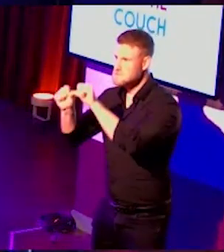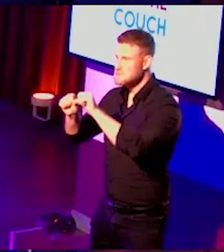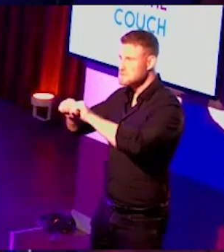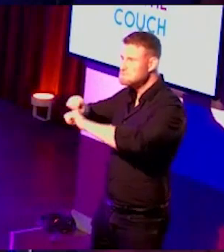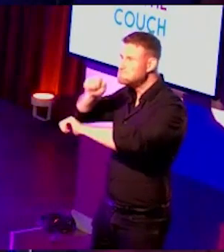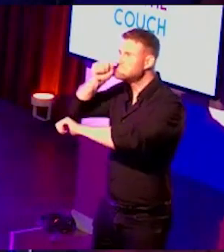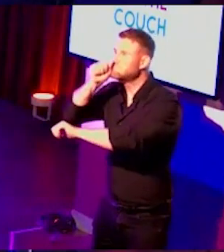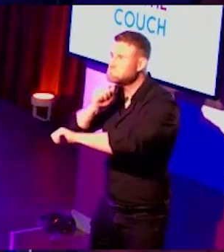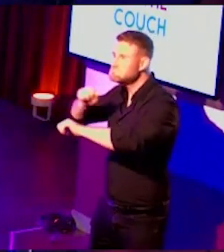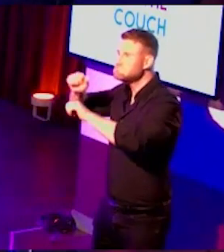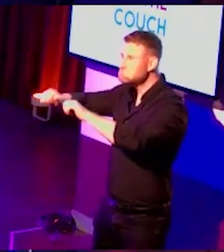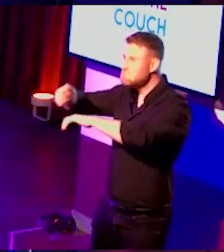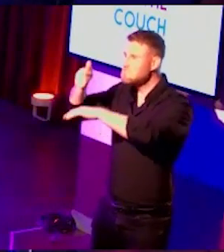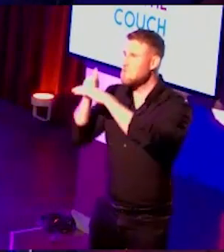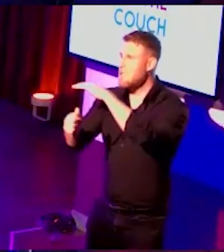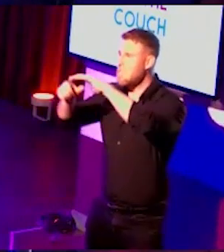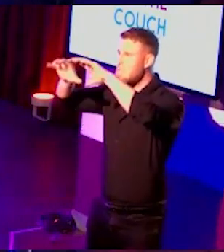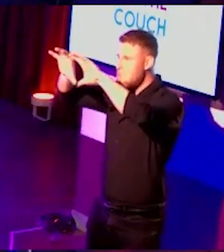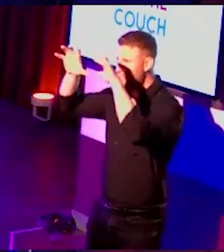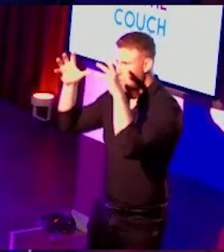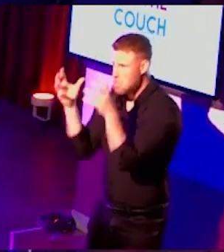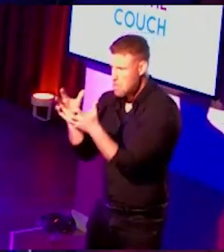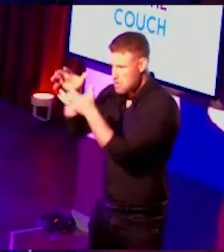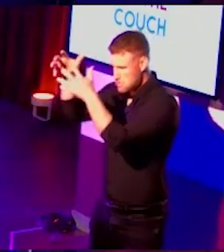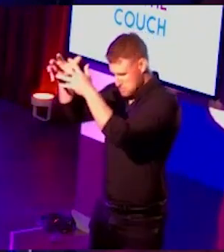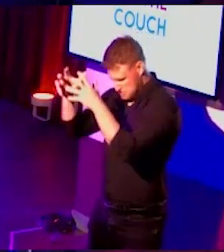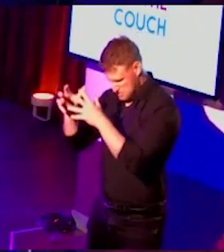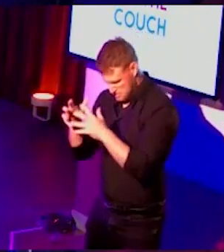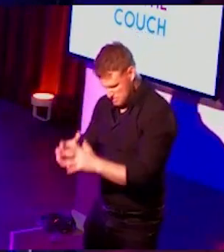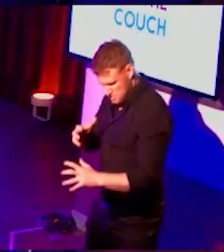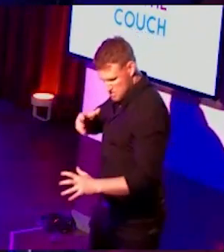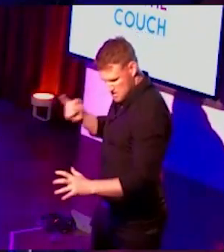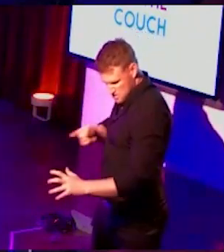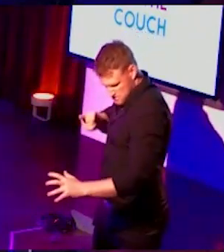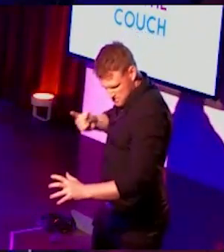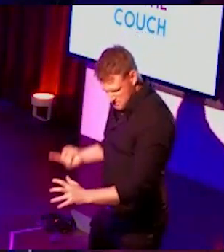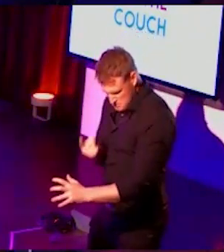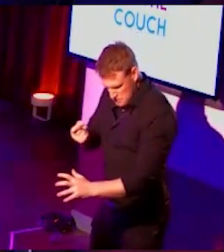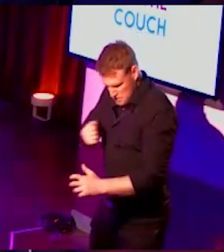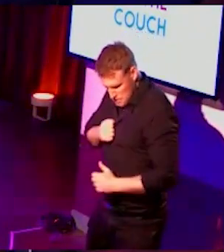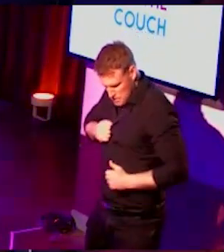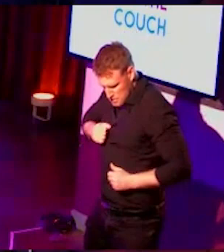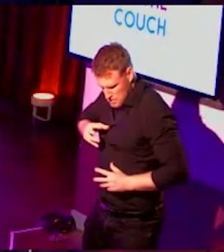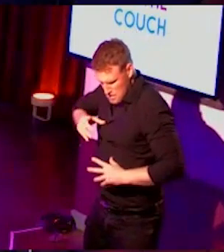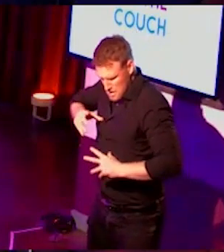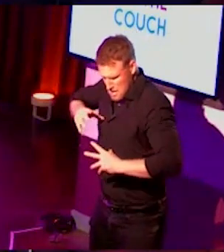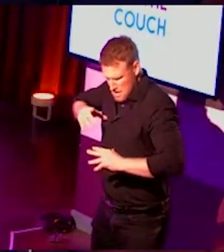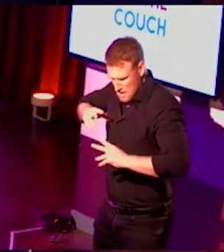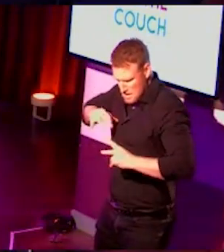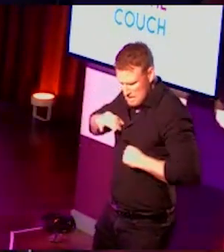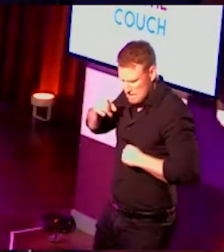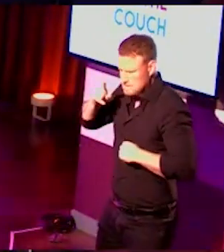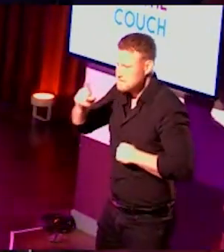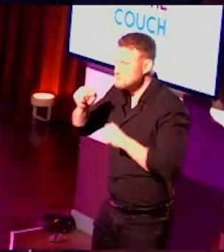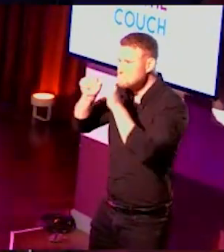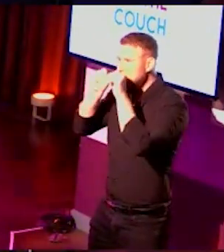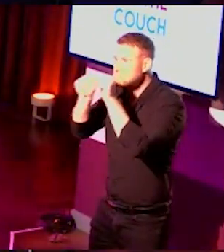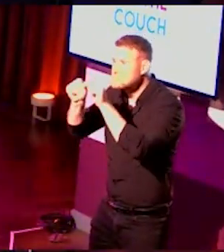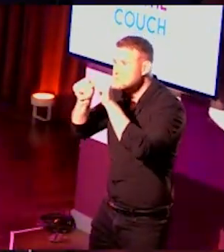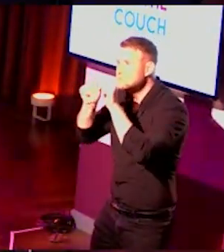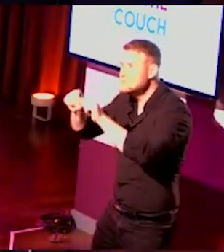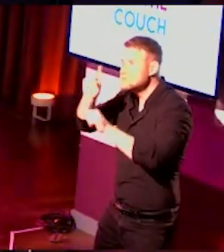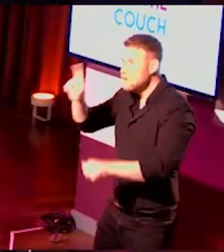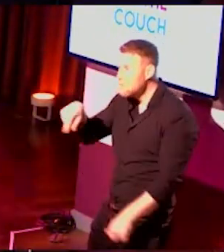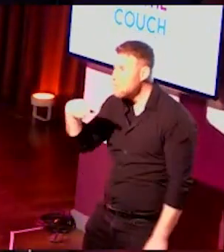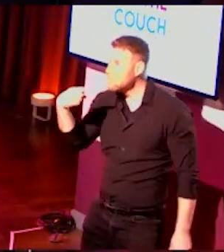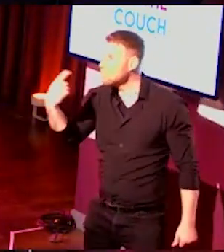every single breath. Row, row, row and know you're not alone. We all are sworn